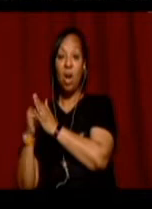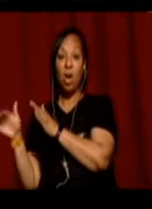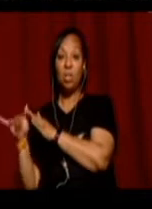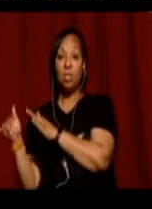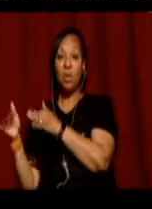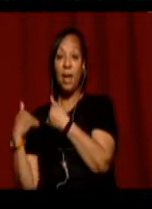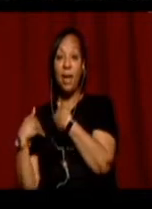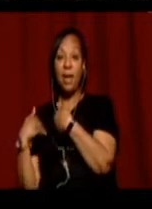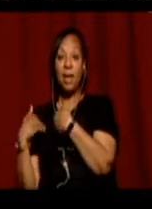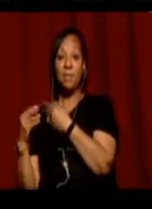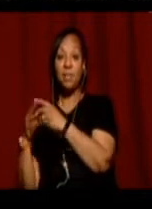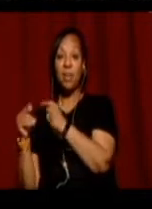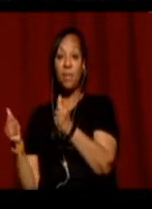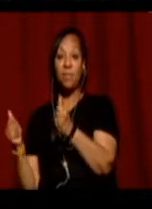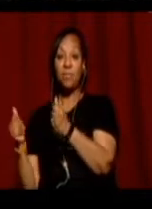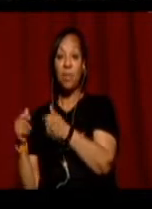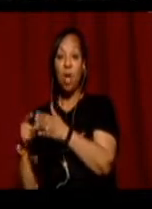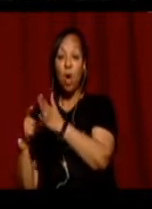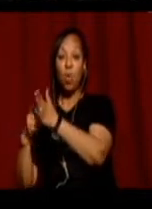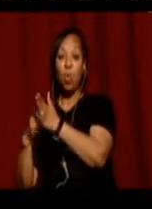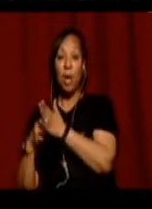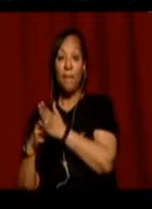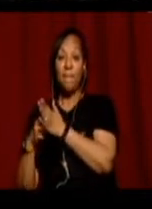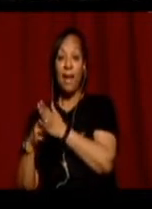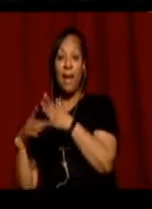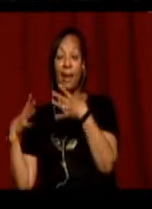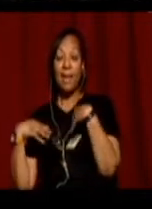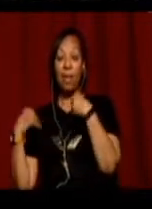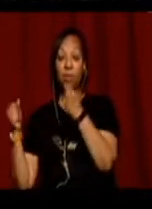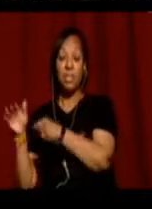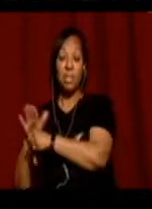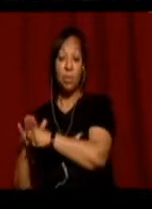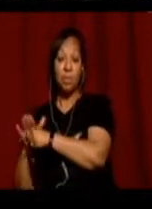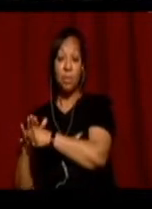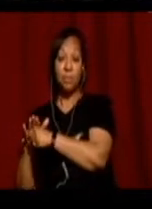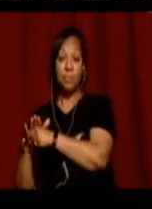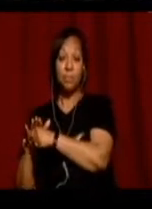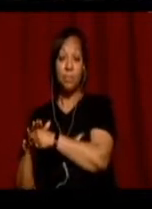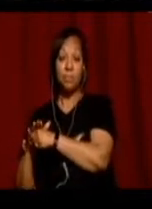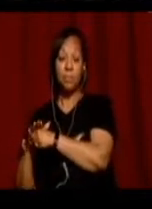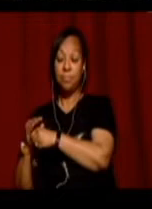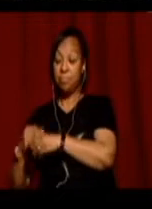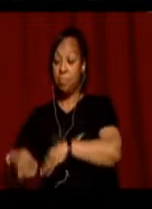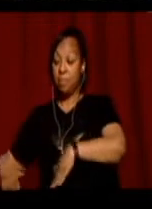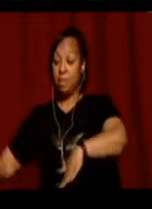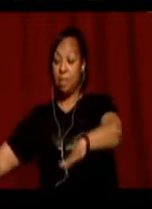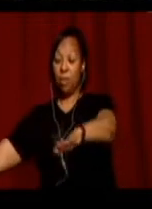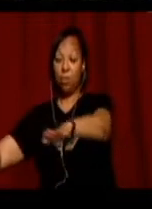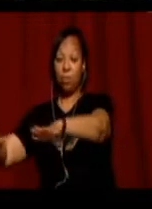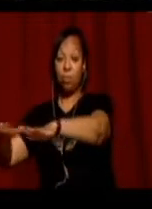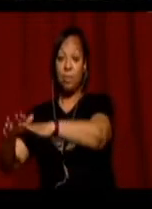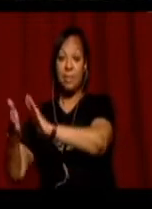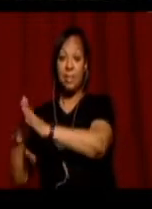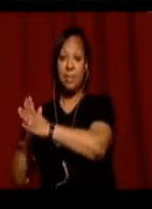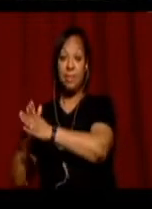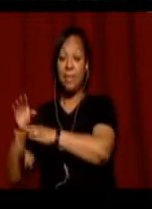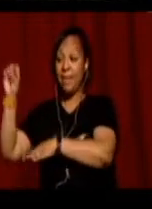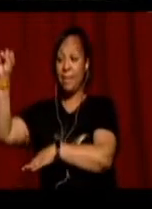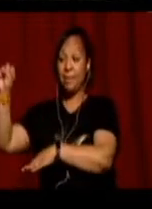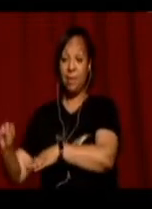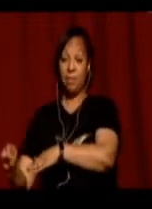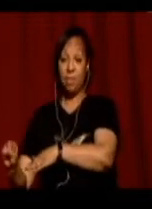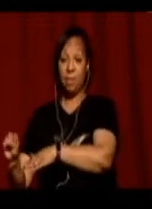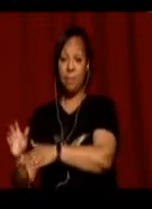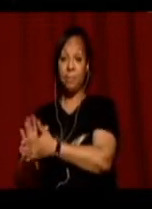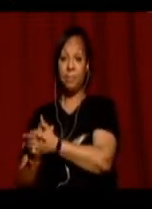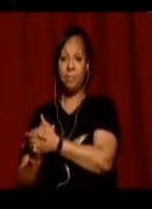provided certain federally qualified health centers, which are scattered throughout the city as well as the suburbs, and